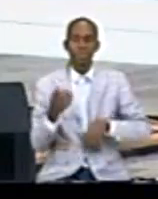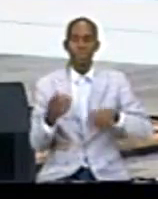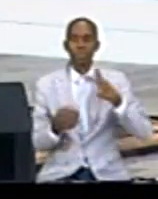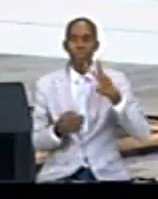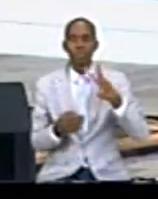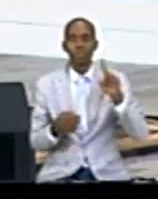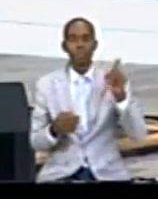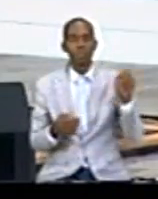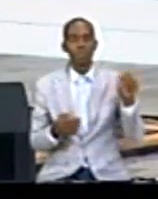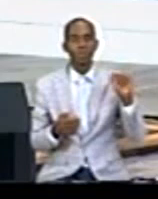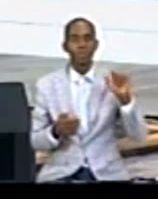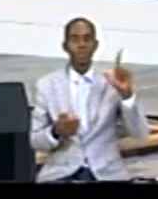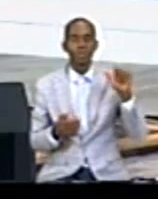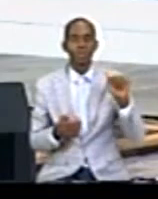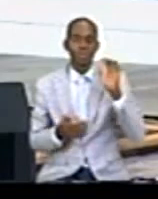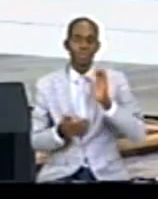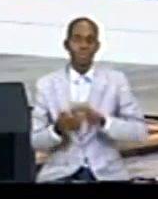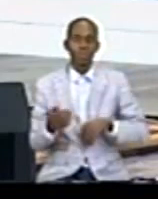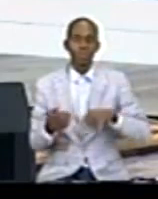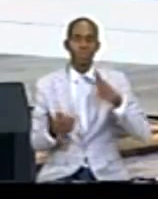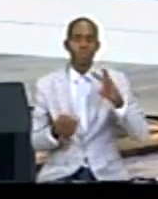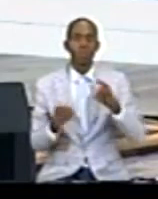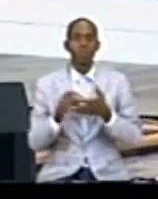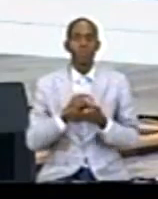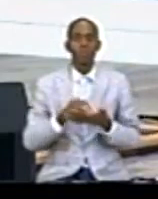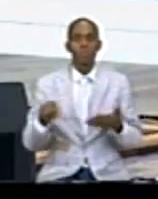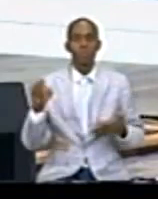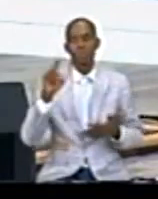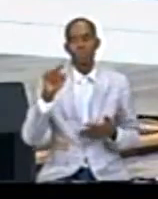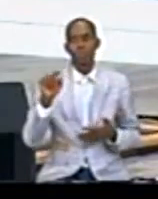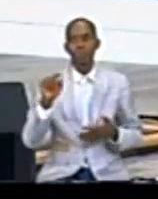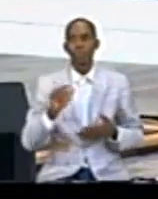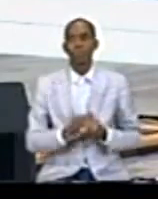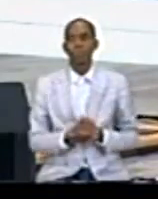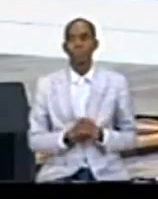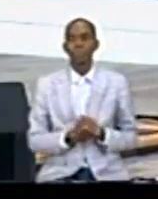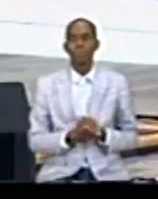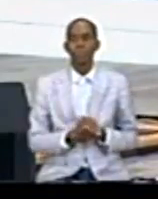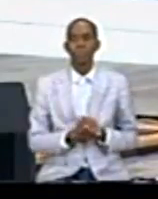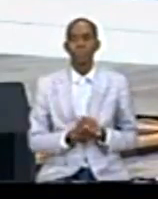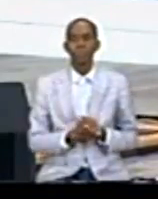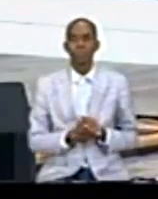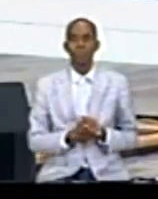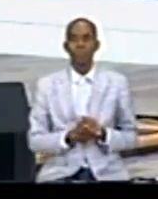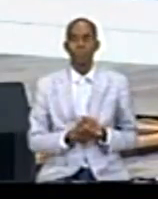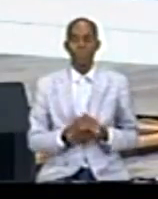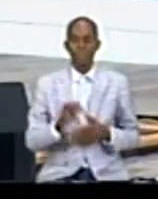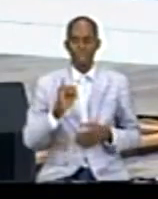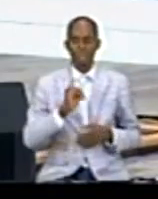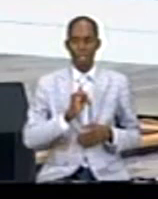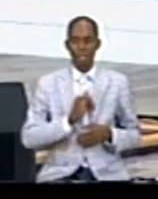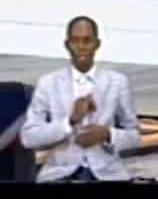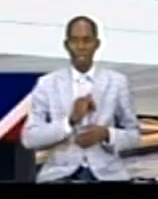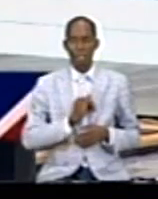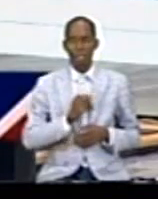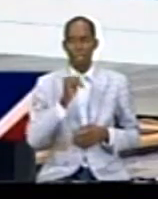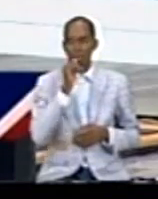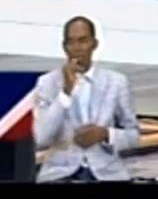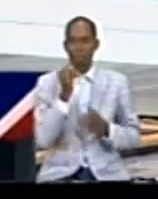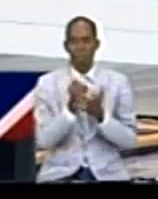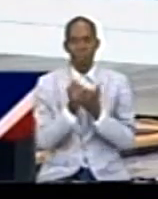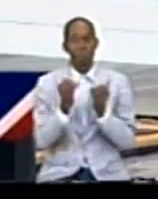2. And I'm reading from verse 20. I am crucified with